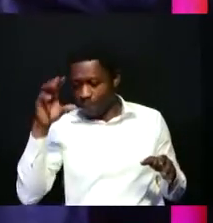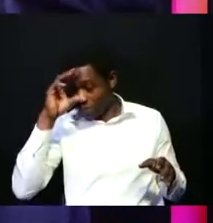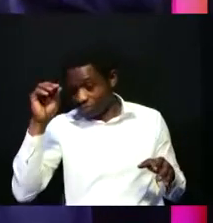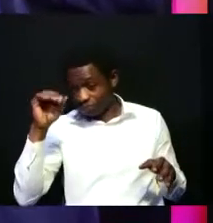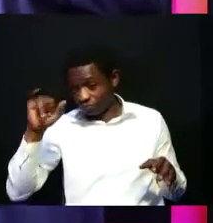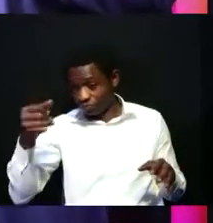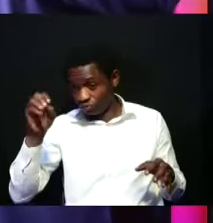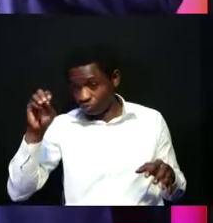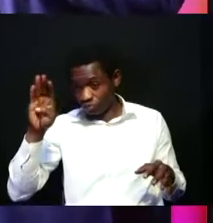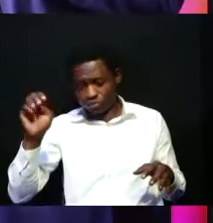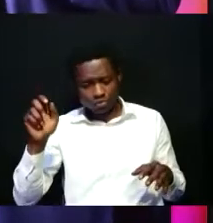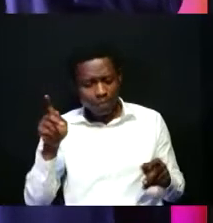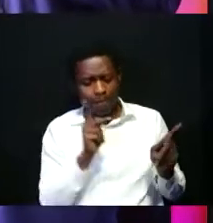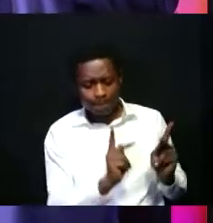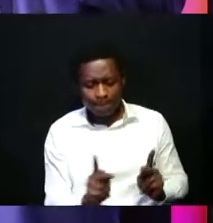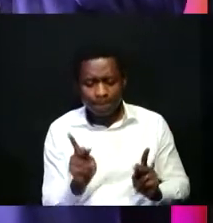for them